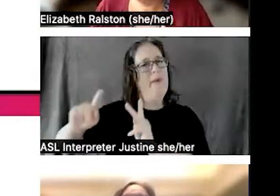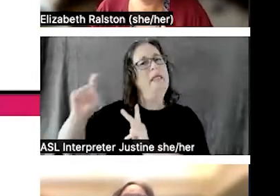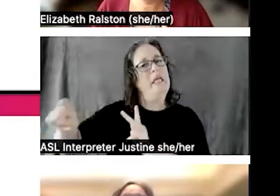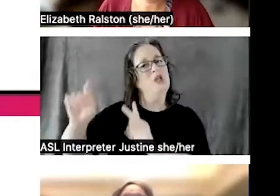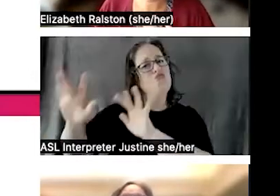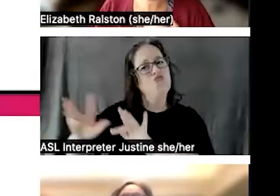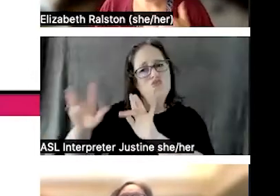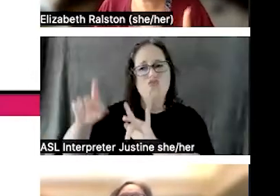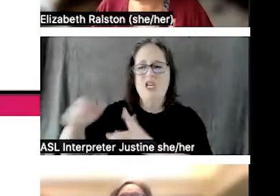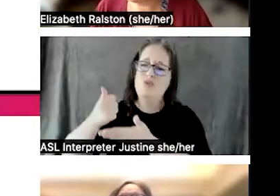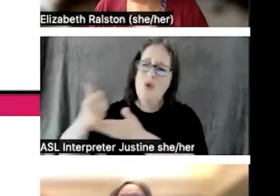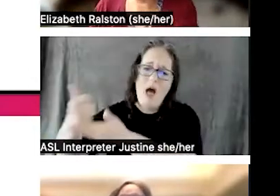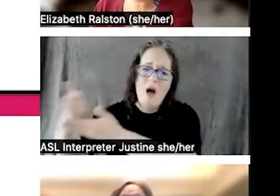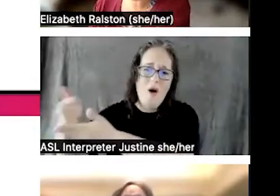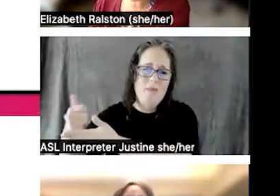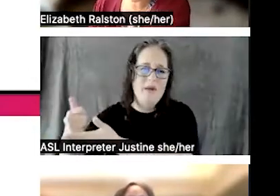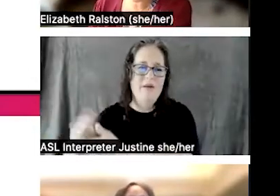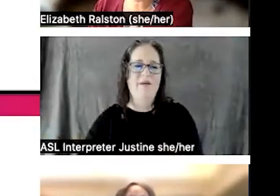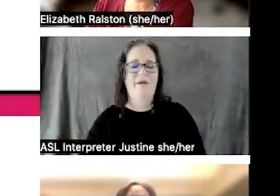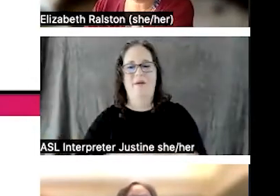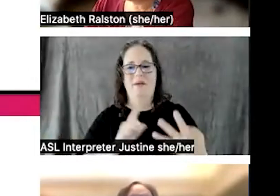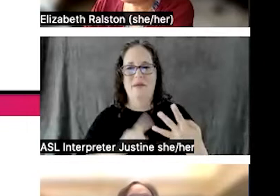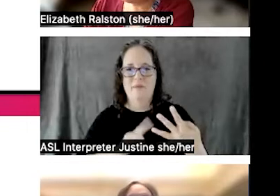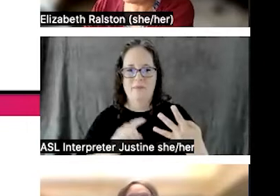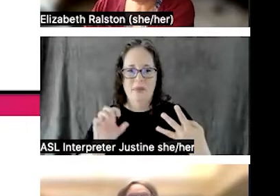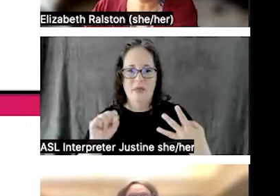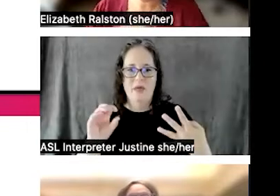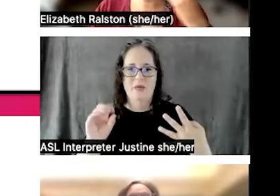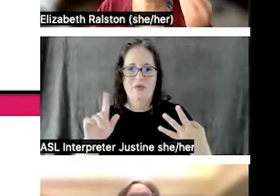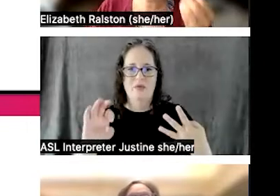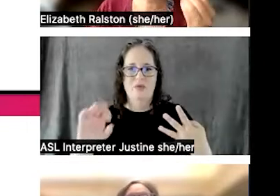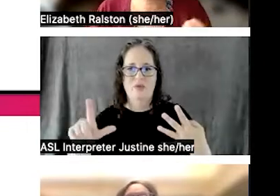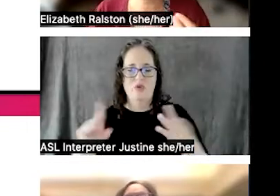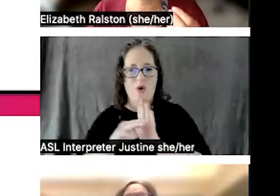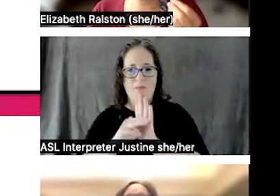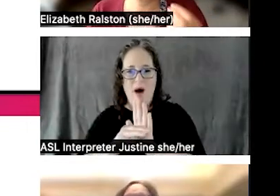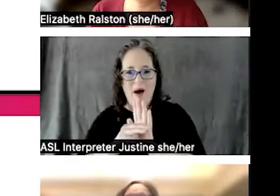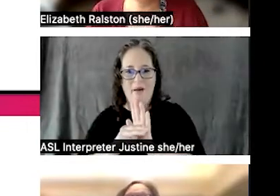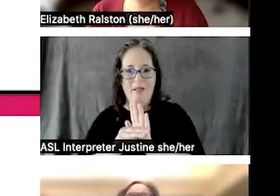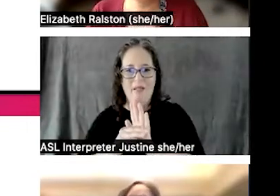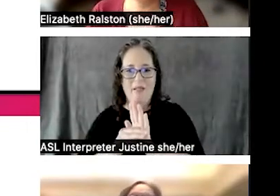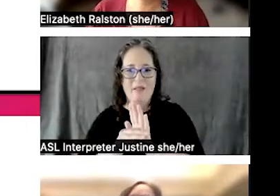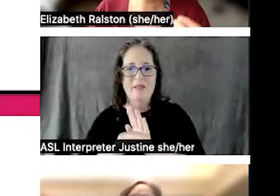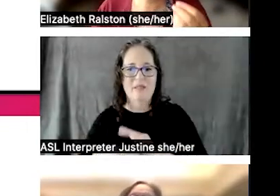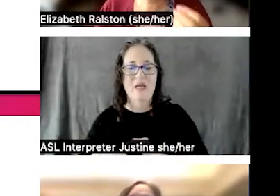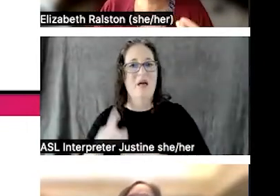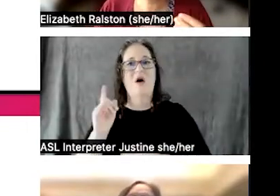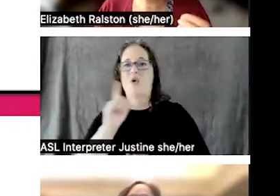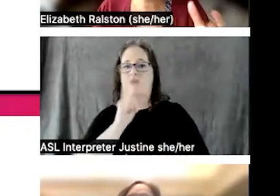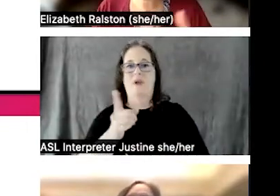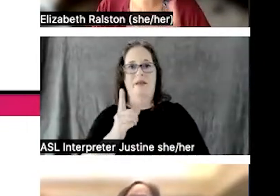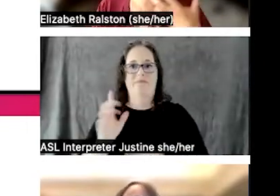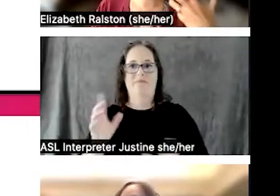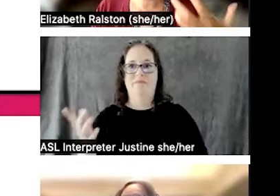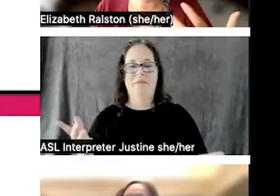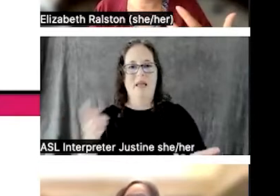charity. And then the social model, disability is a construct of inaccessible environments. So when you think about